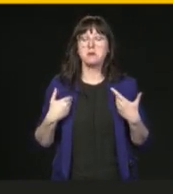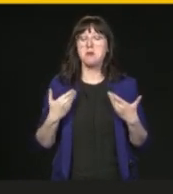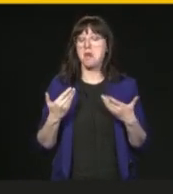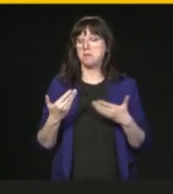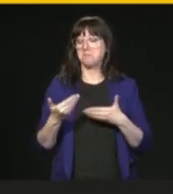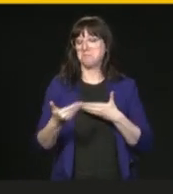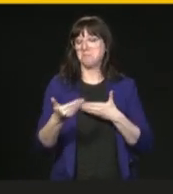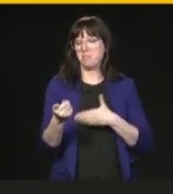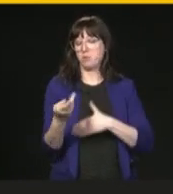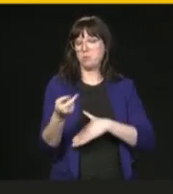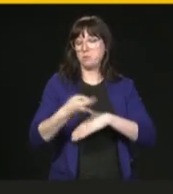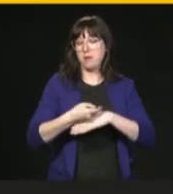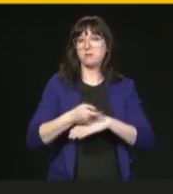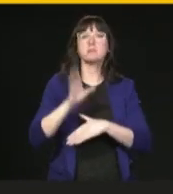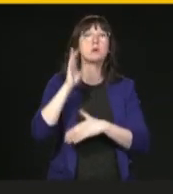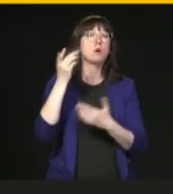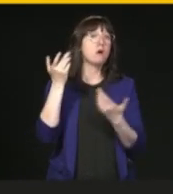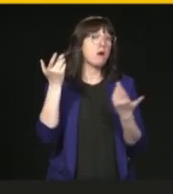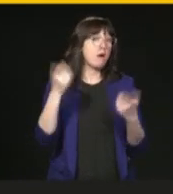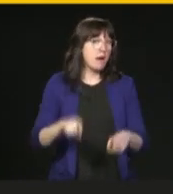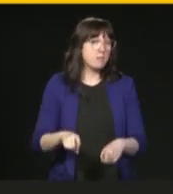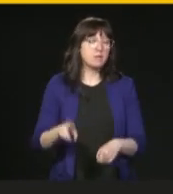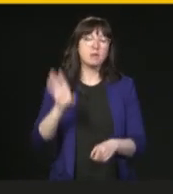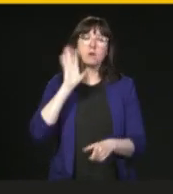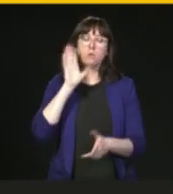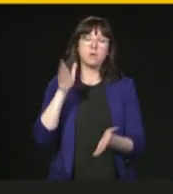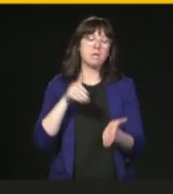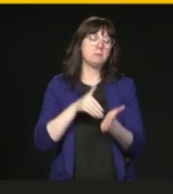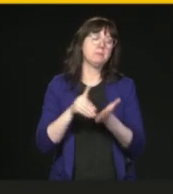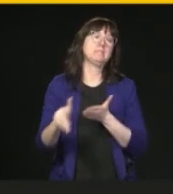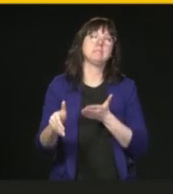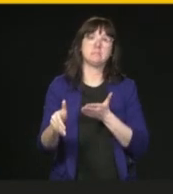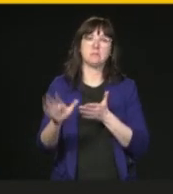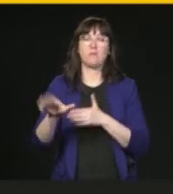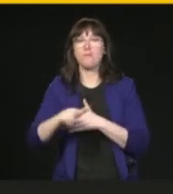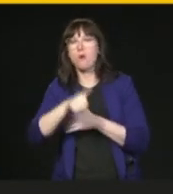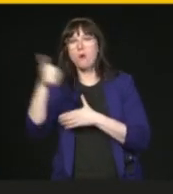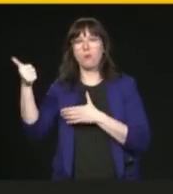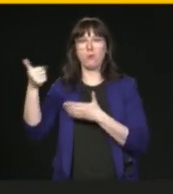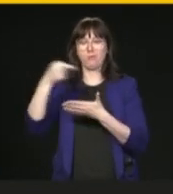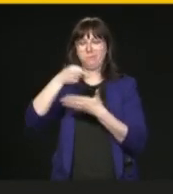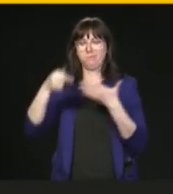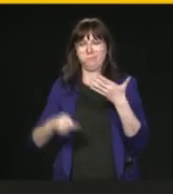days we will be receiving millions of additional items